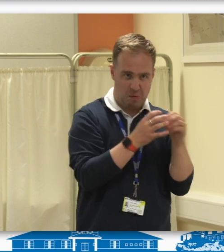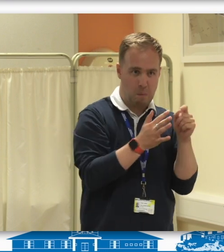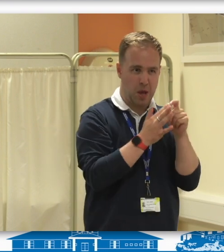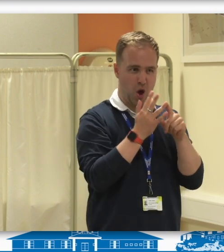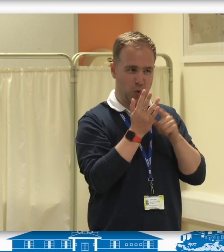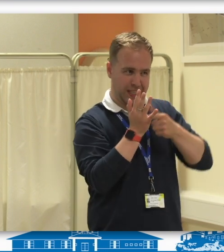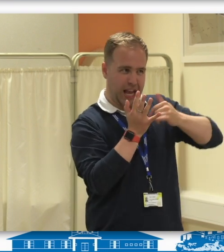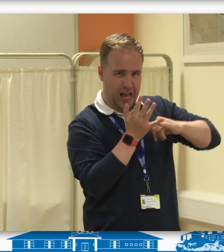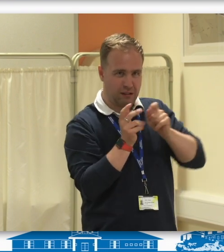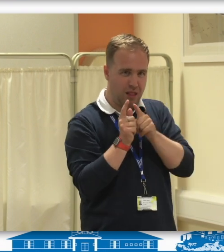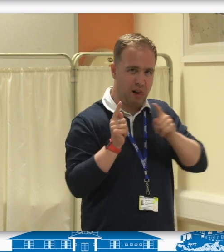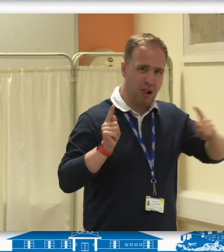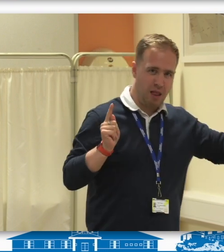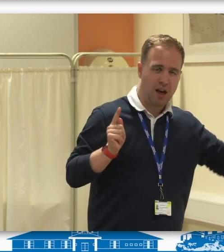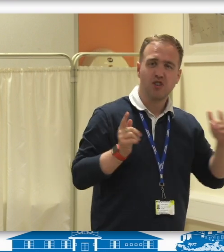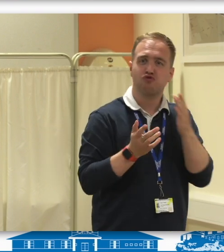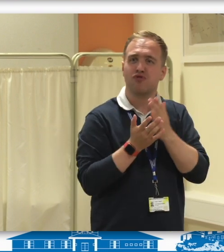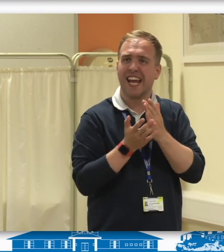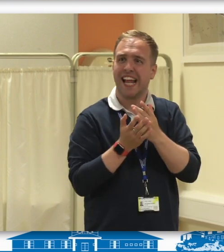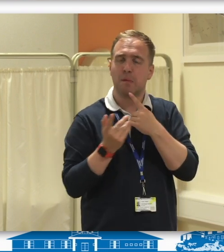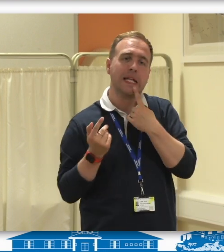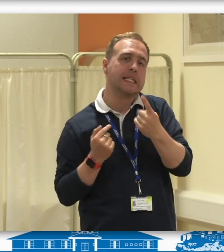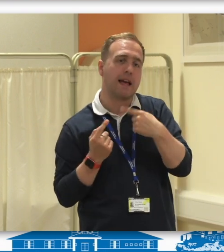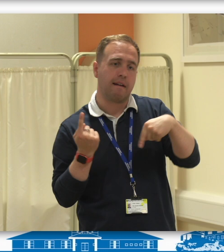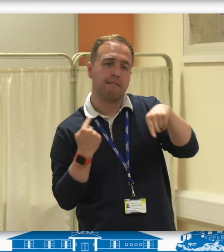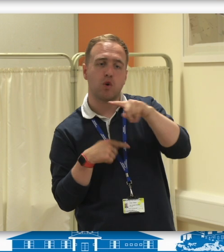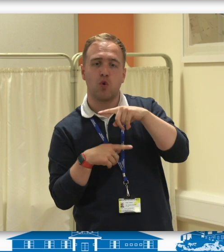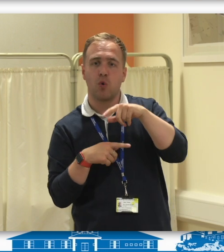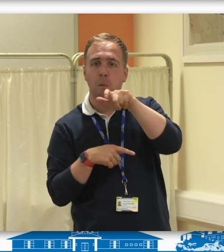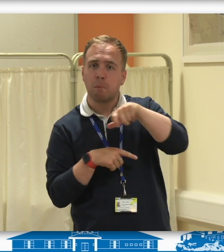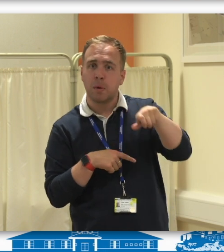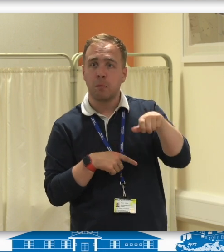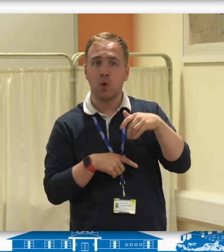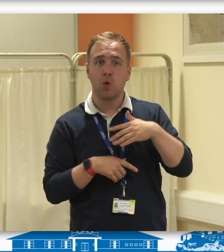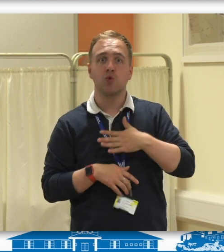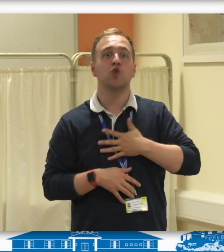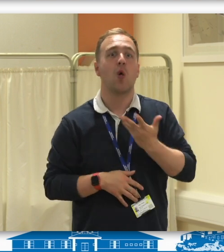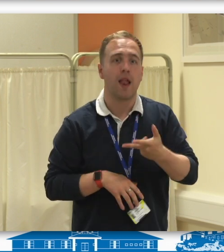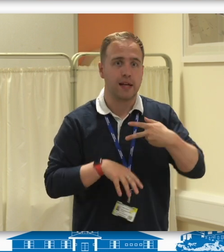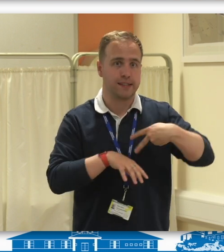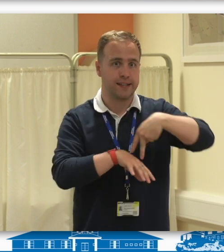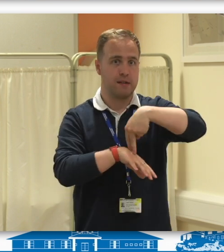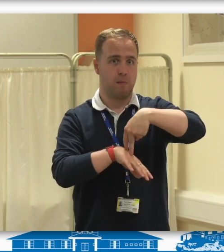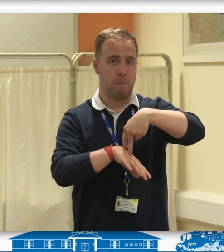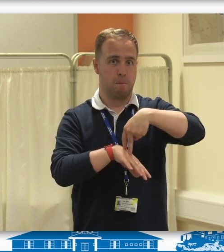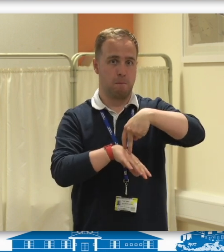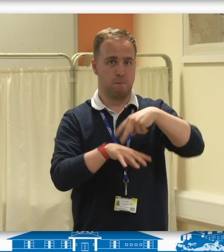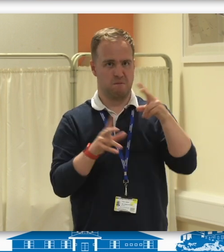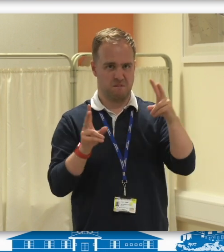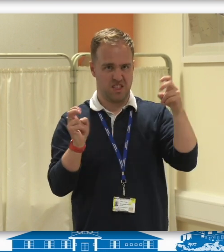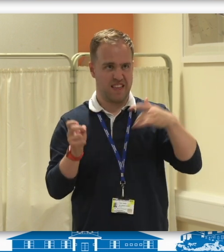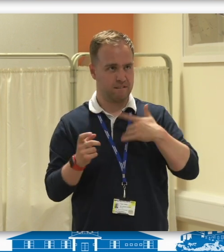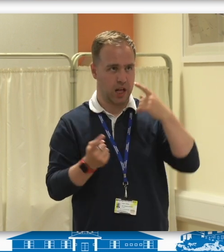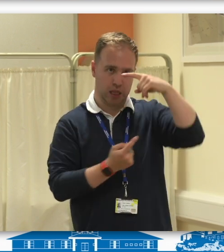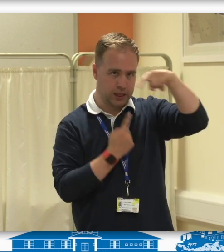is has been said it's for people. It's people who don't like standing up. They feel very